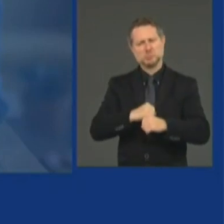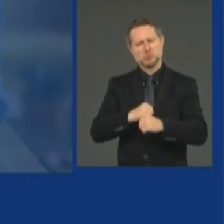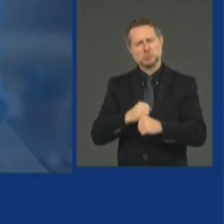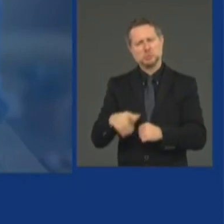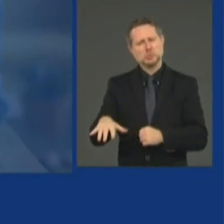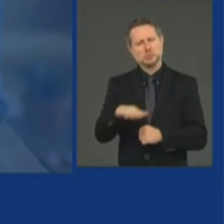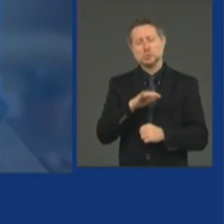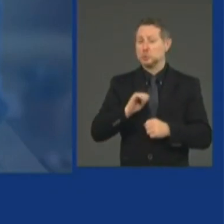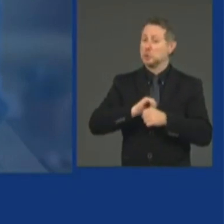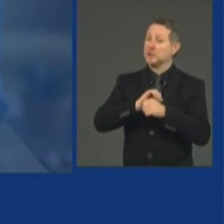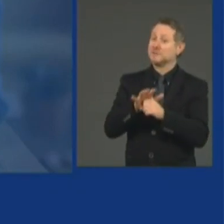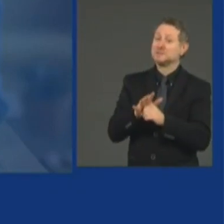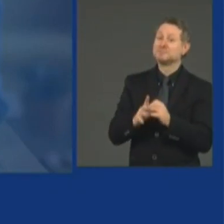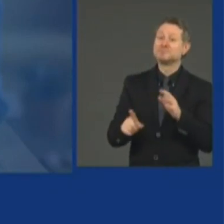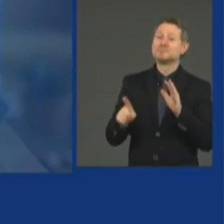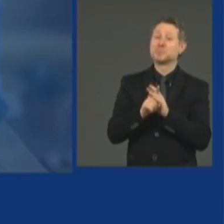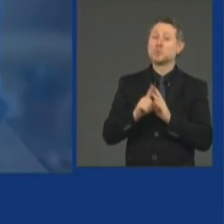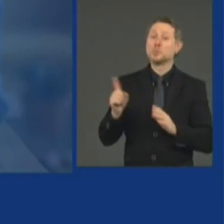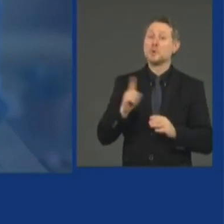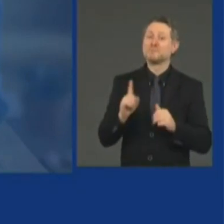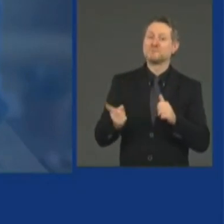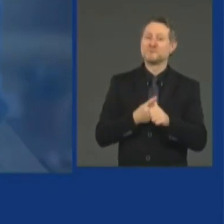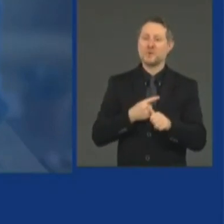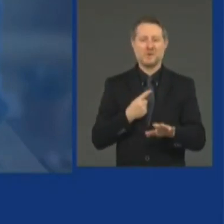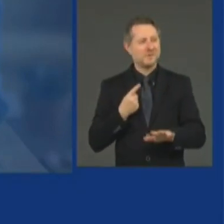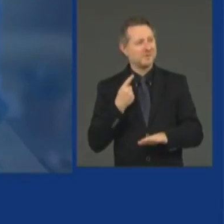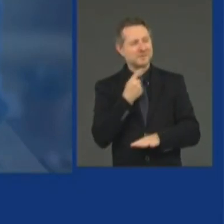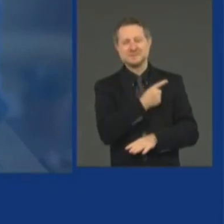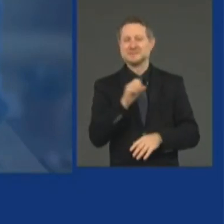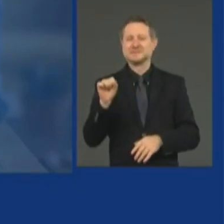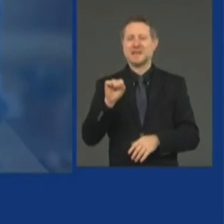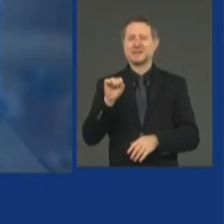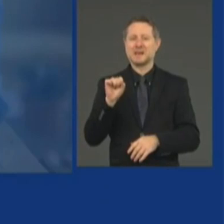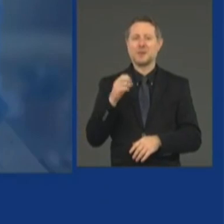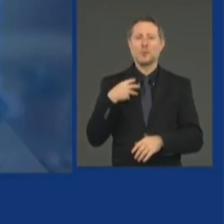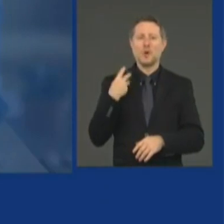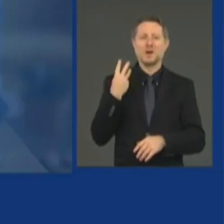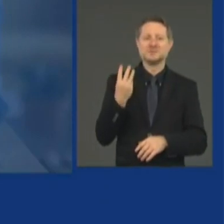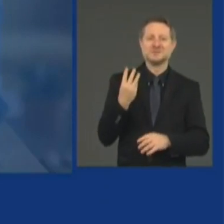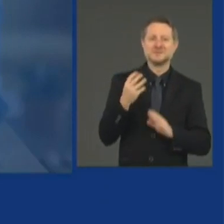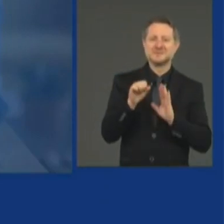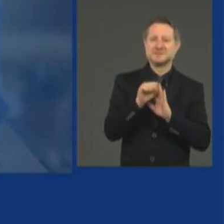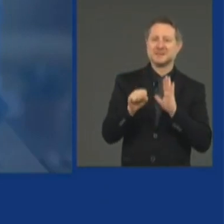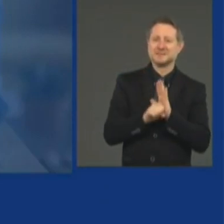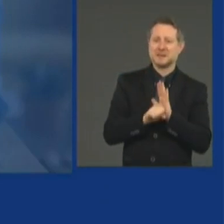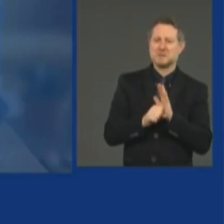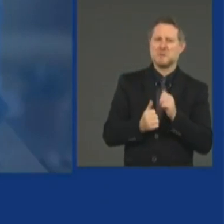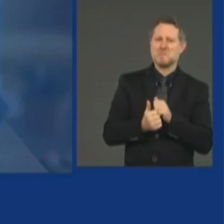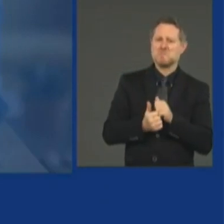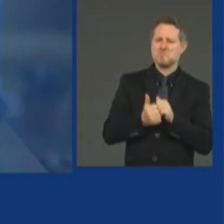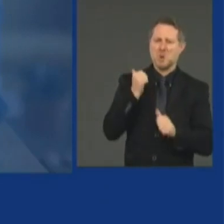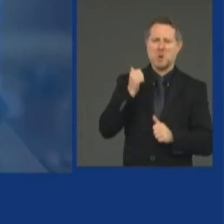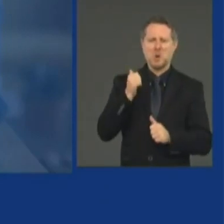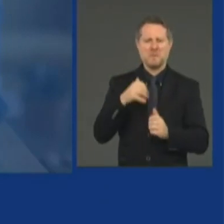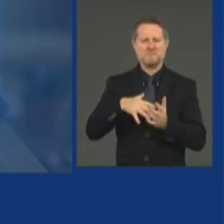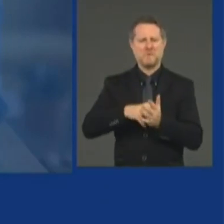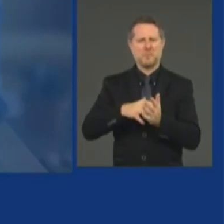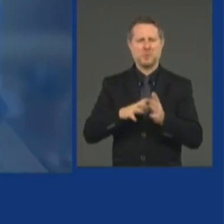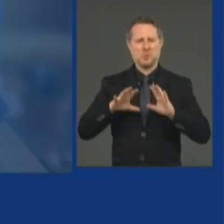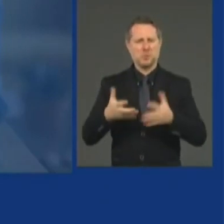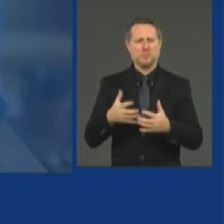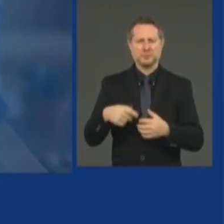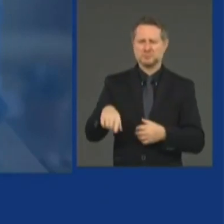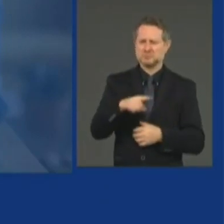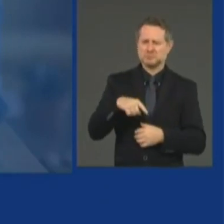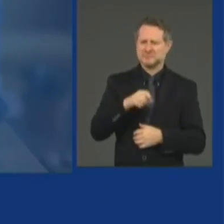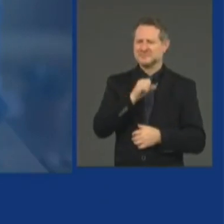in Seattle, Washington, where it attacked a nursing home. The most vulnerable population in the most vulnerable place, senior citizens